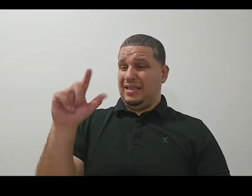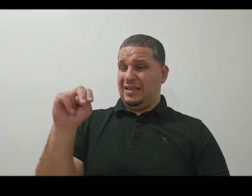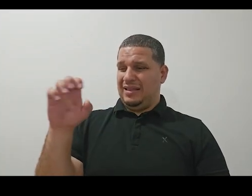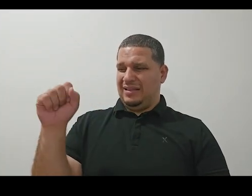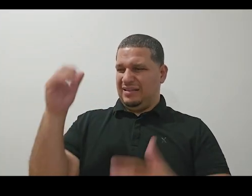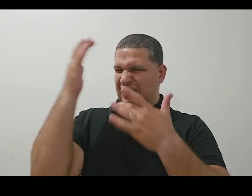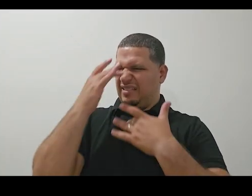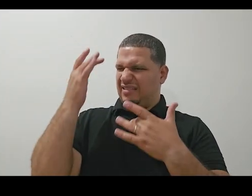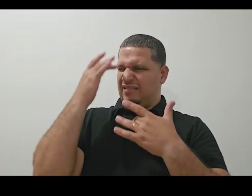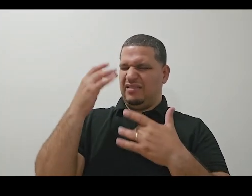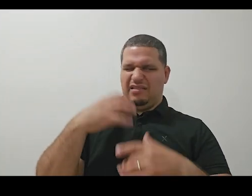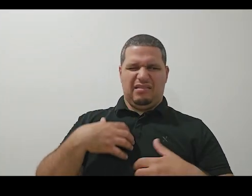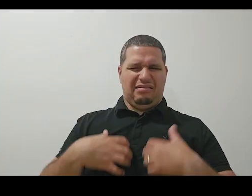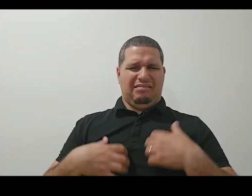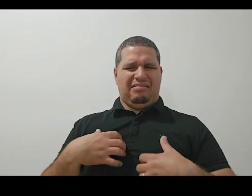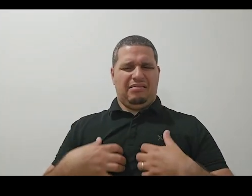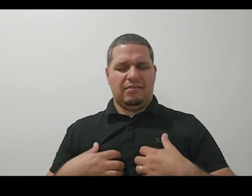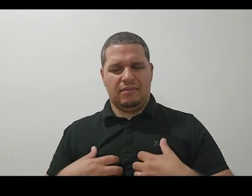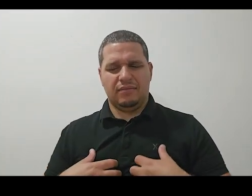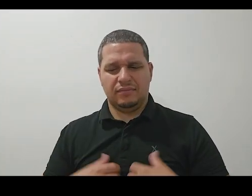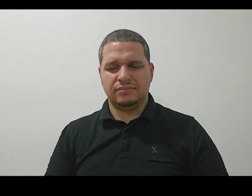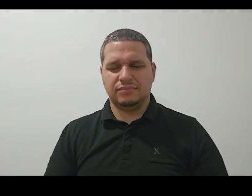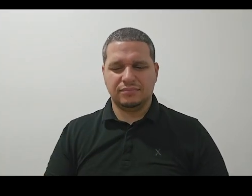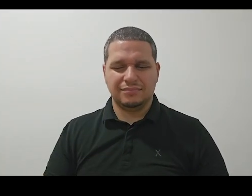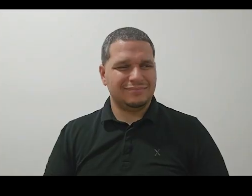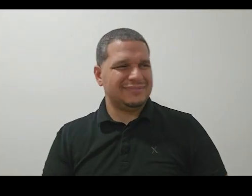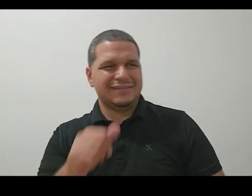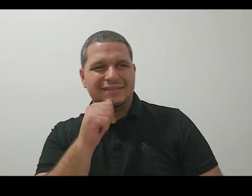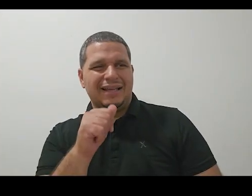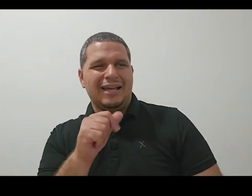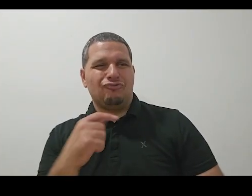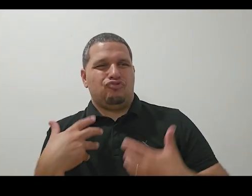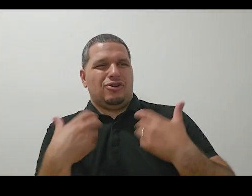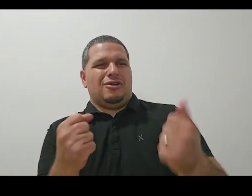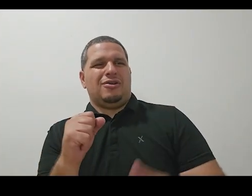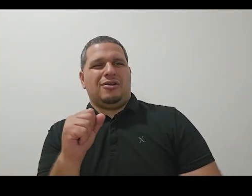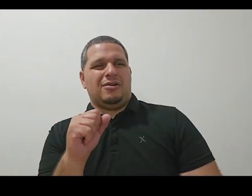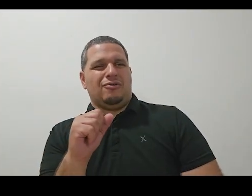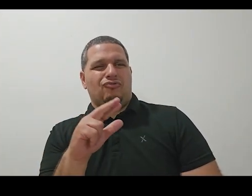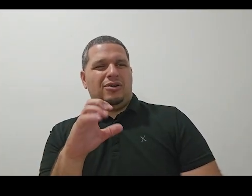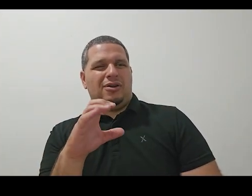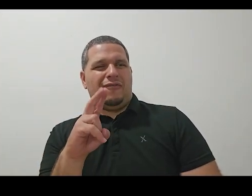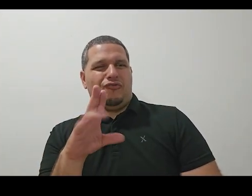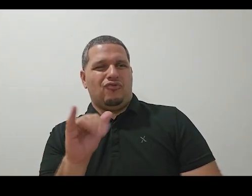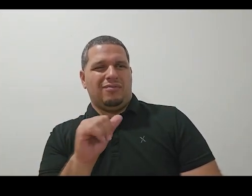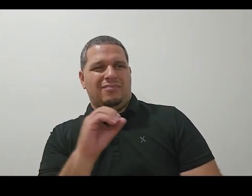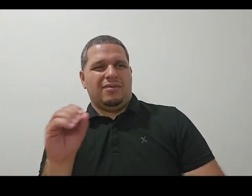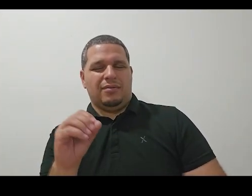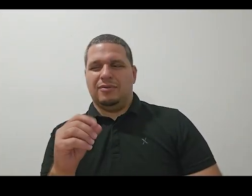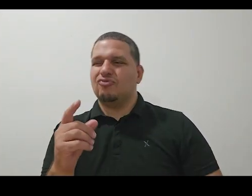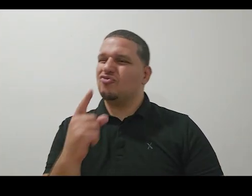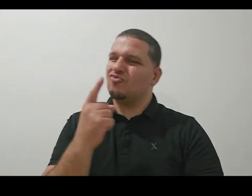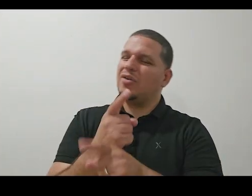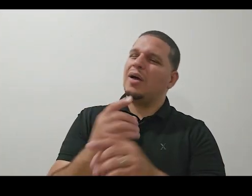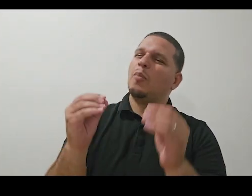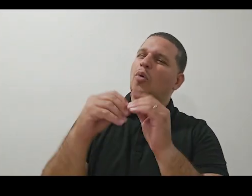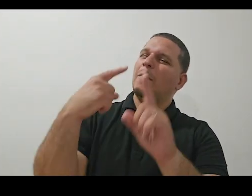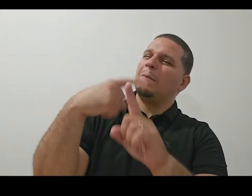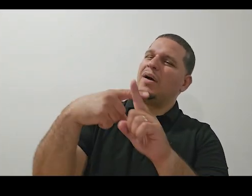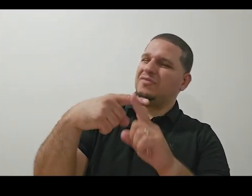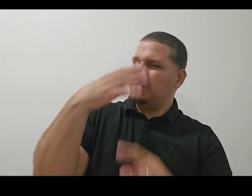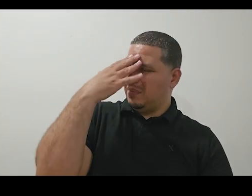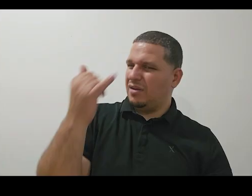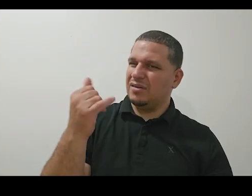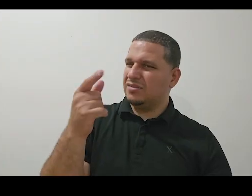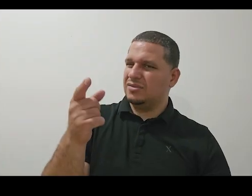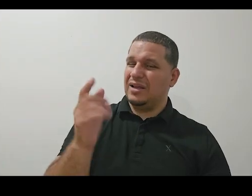Because illness itself is like, oh, ill is ill, right? No, it's not even recovery. When you say Right. Something